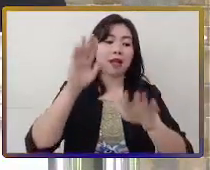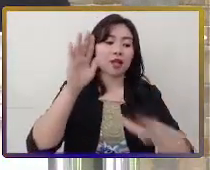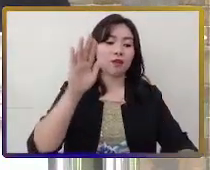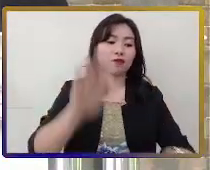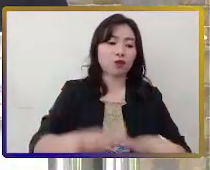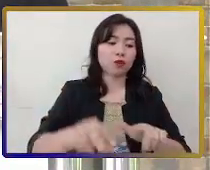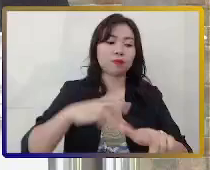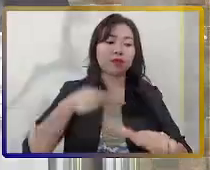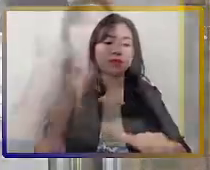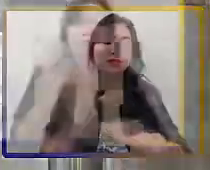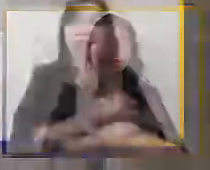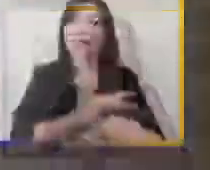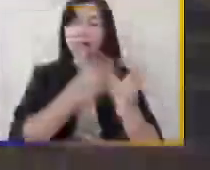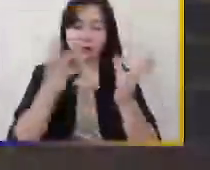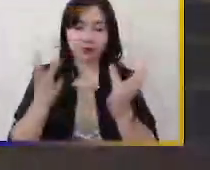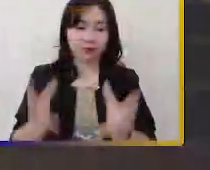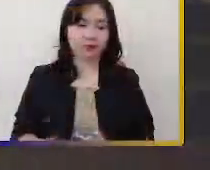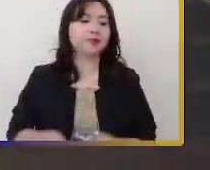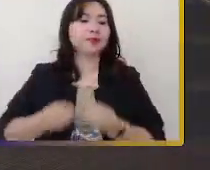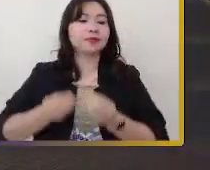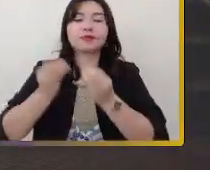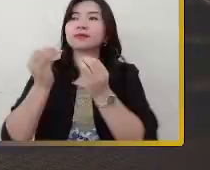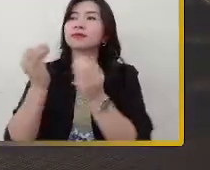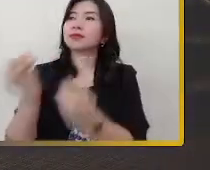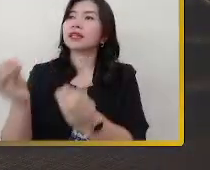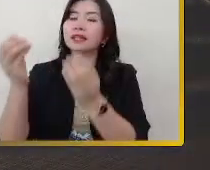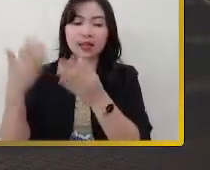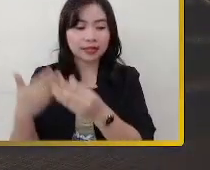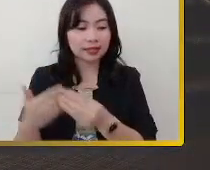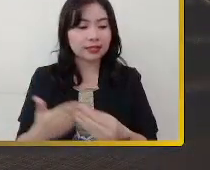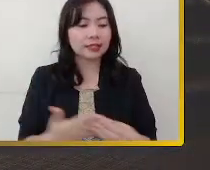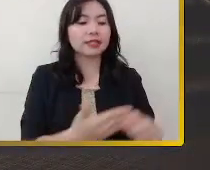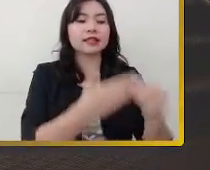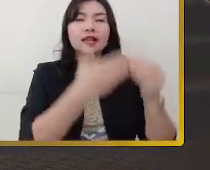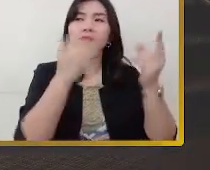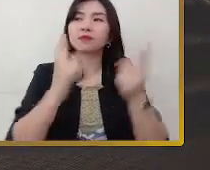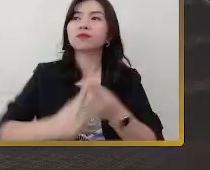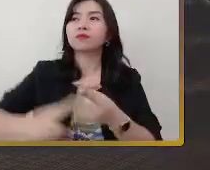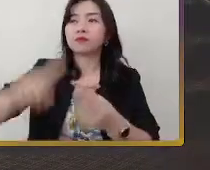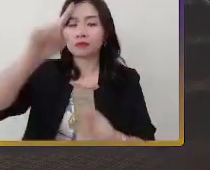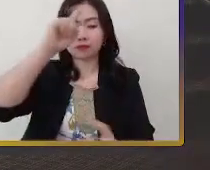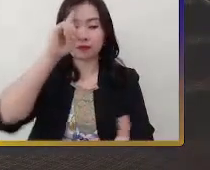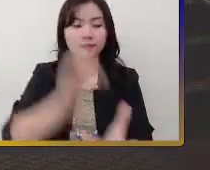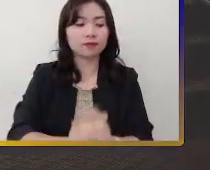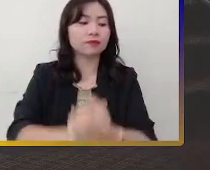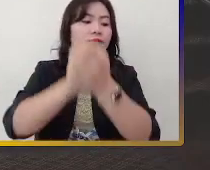way. May the footprints that we leave lead them to